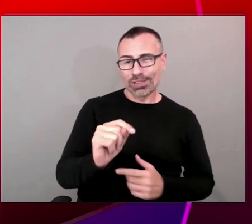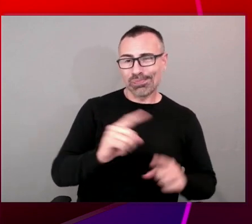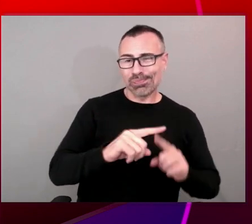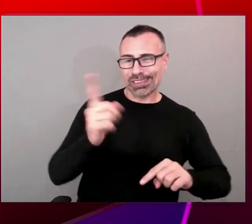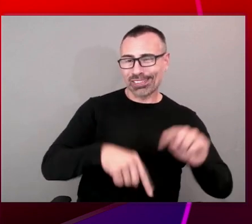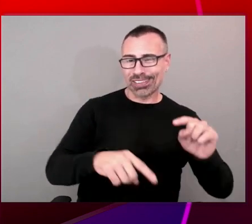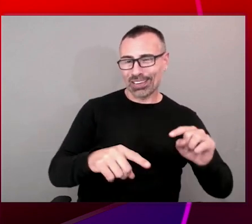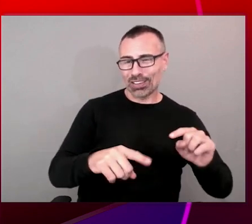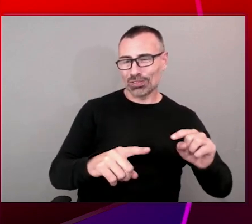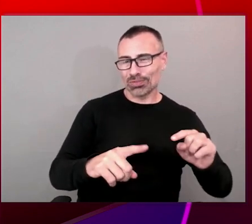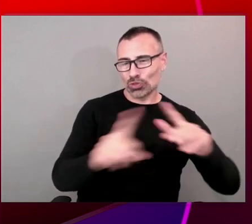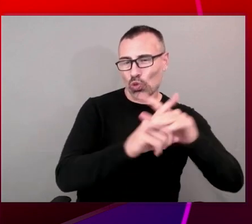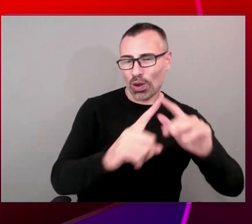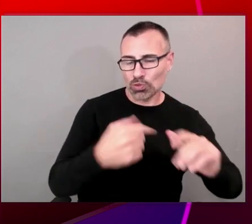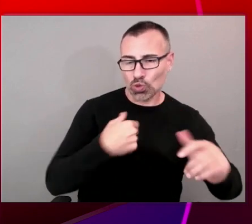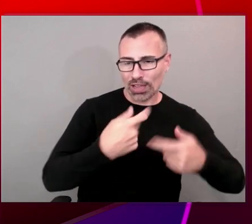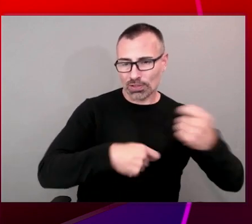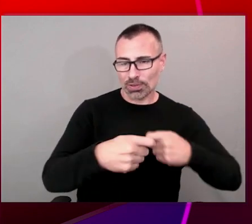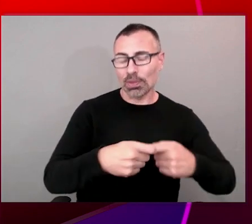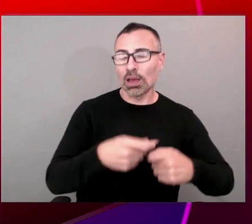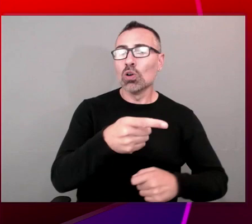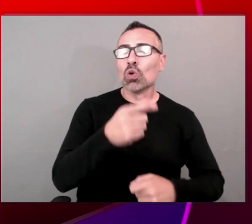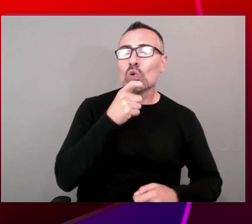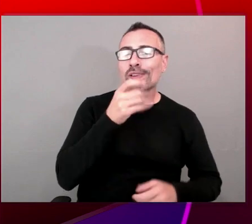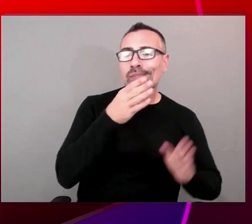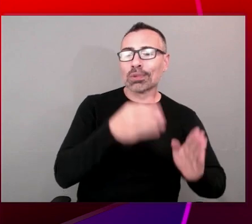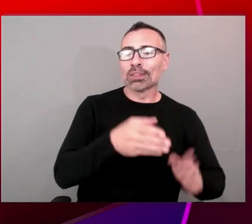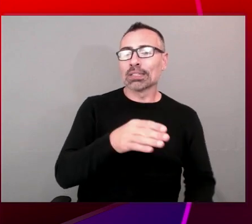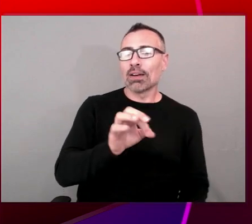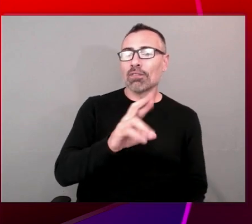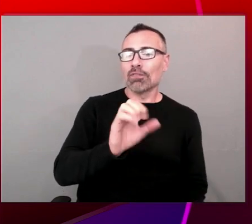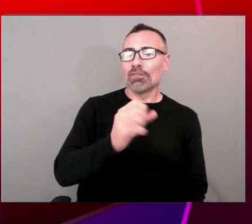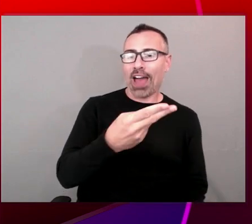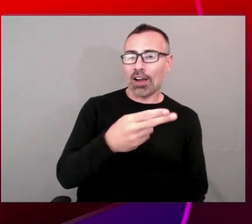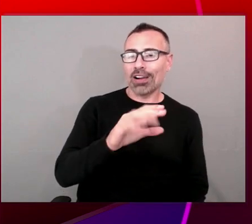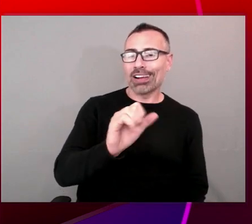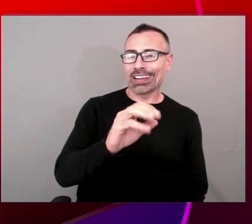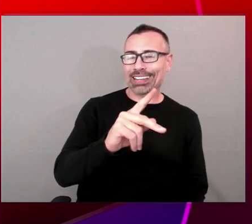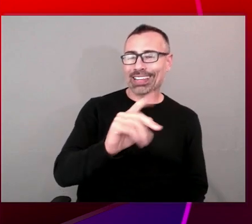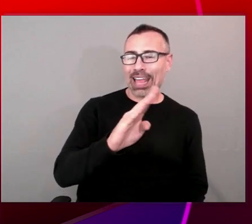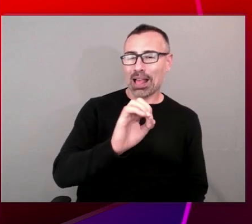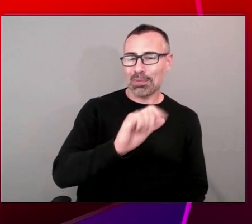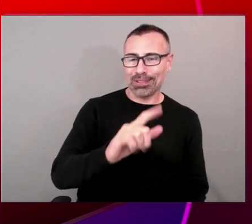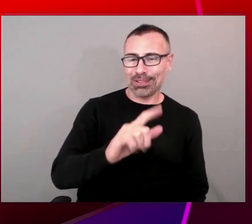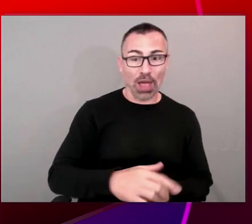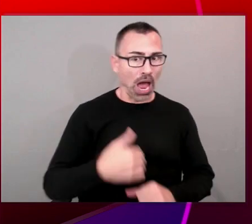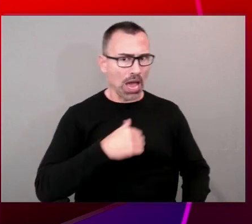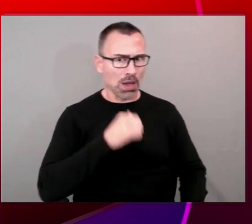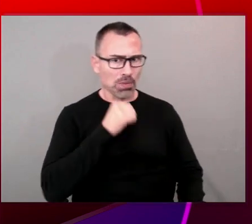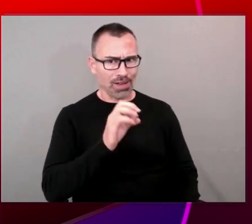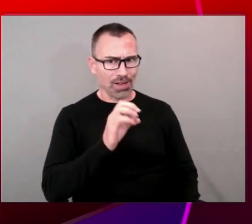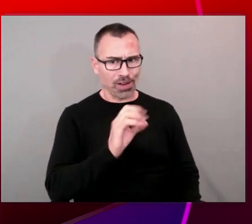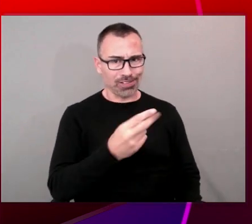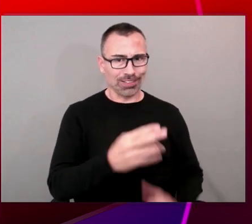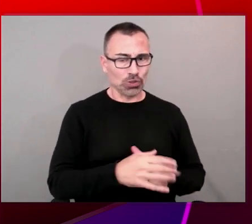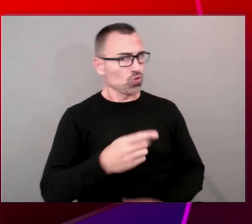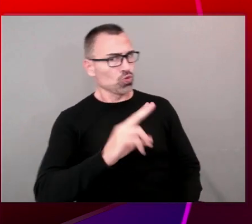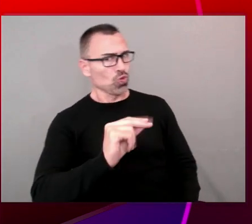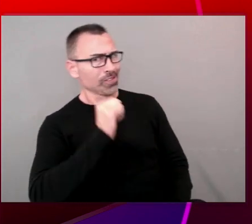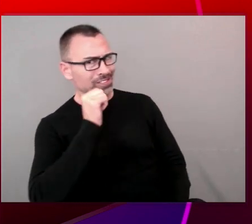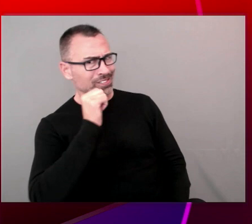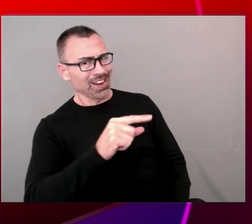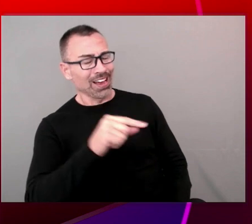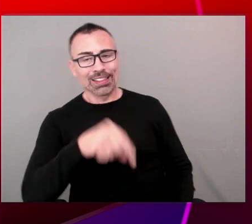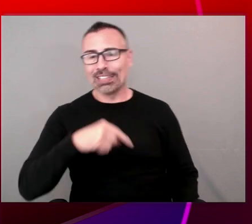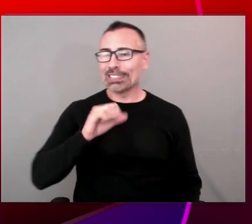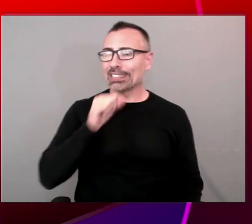sitting in. Yeah, thank you. Well, I'm Yeah. no Farrah. No. Absolutely No. You are not. But there's a bunch of Make people. no mistake, this is not CGI or anything